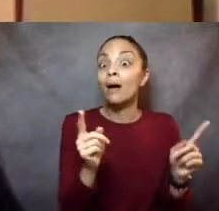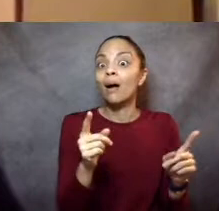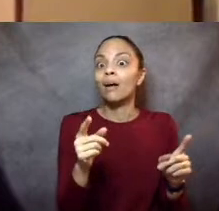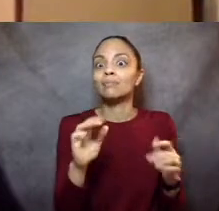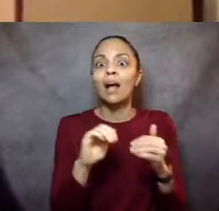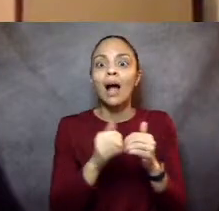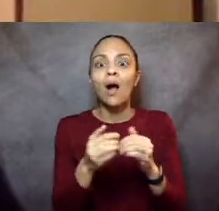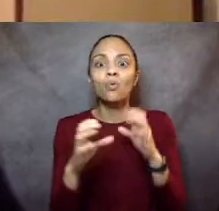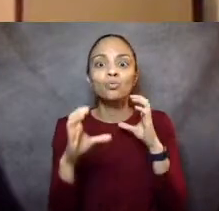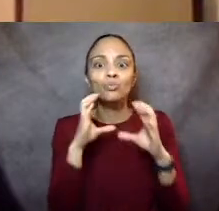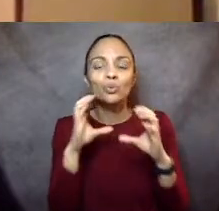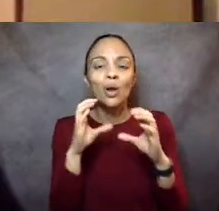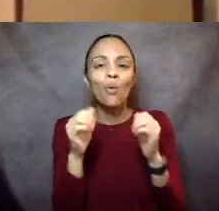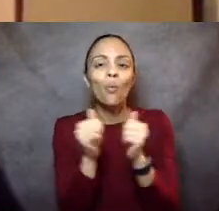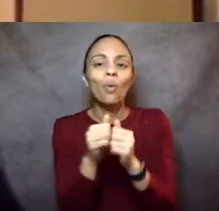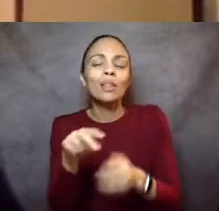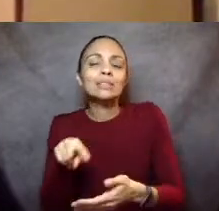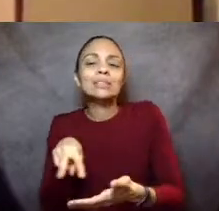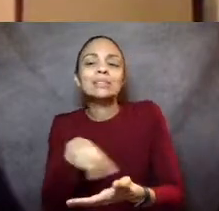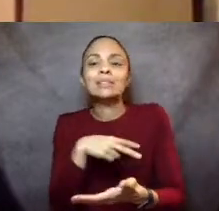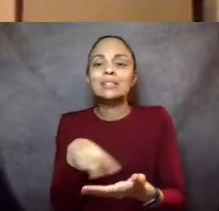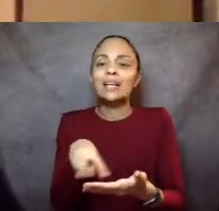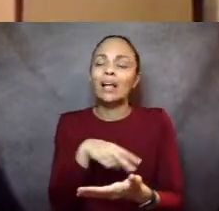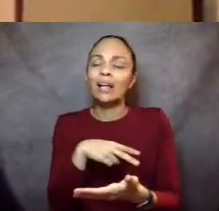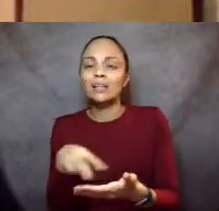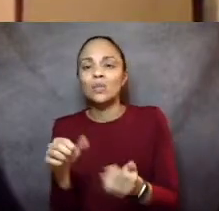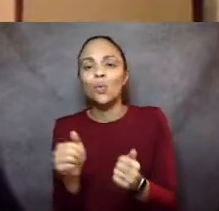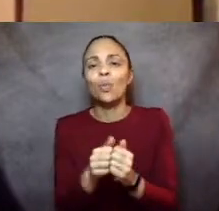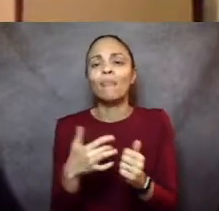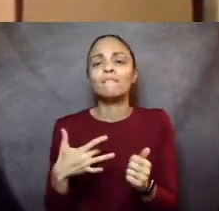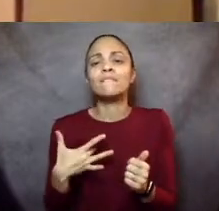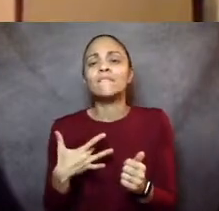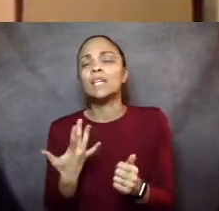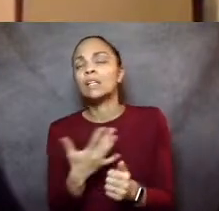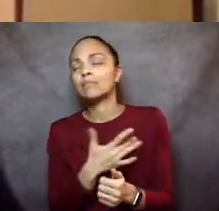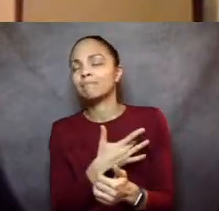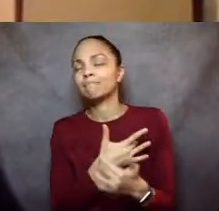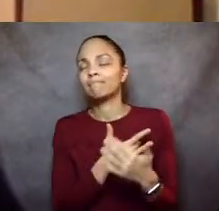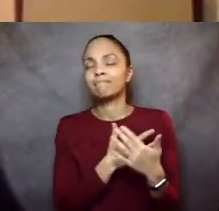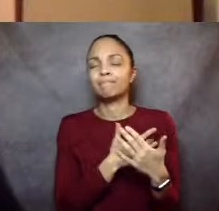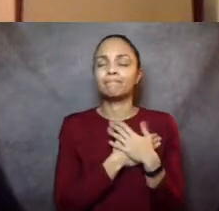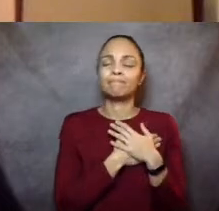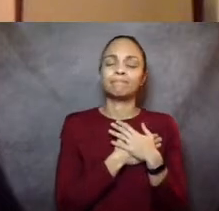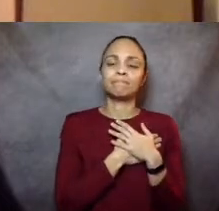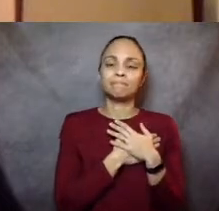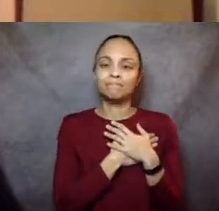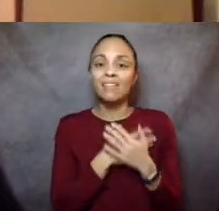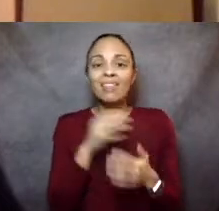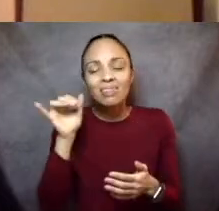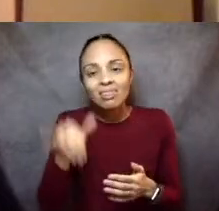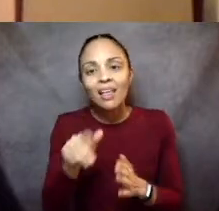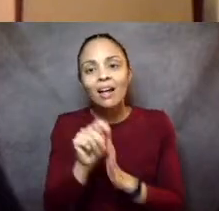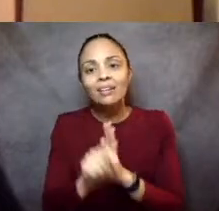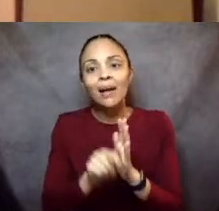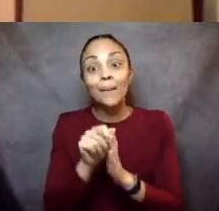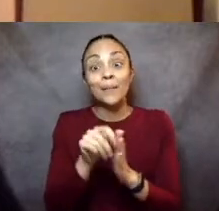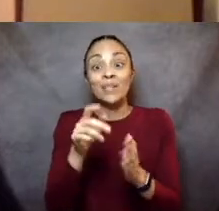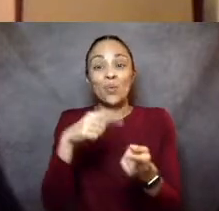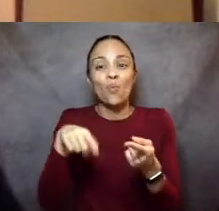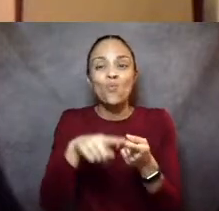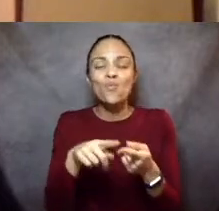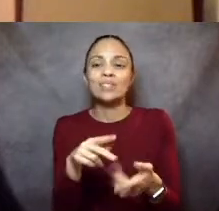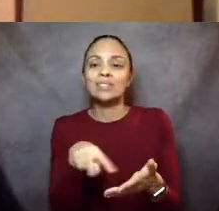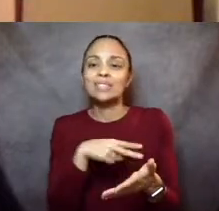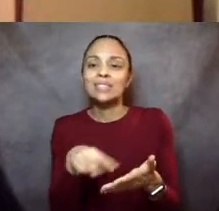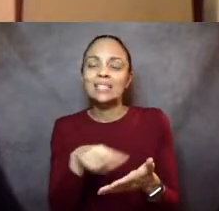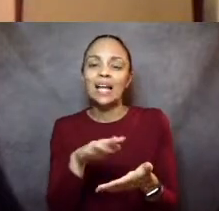dance. And that was, for me, the time that dance became the most important